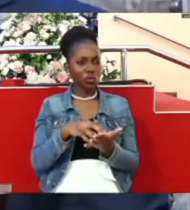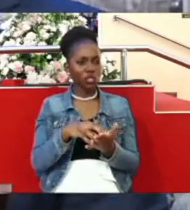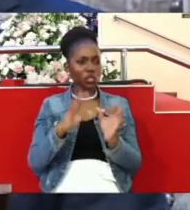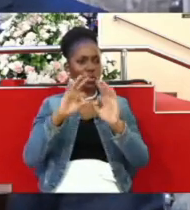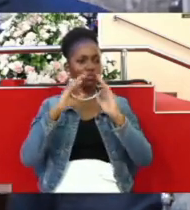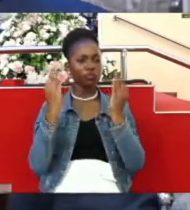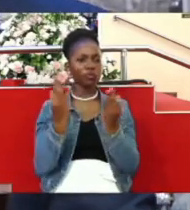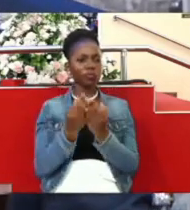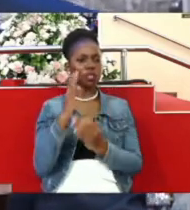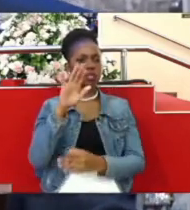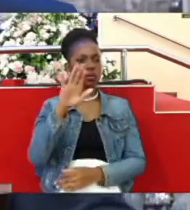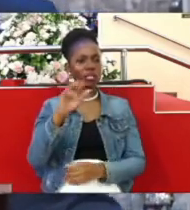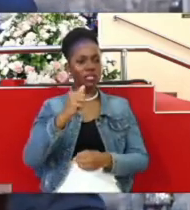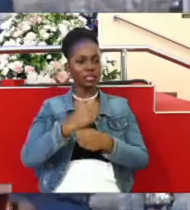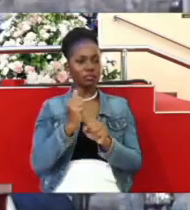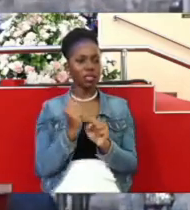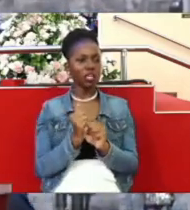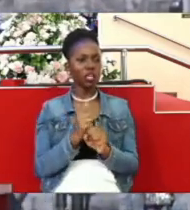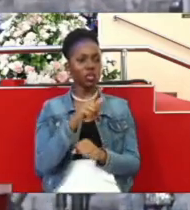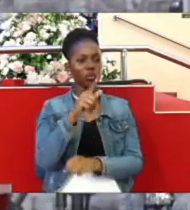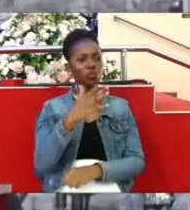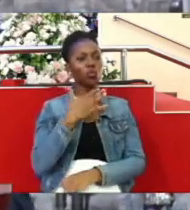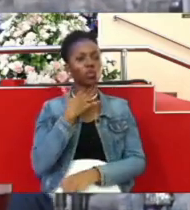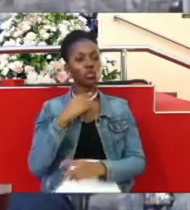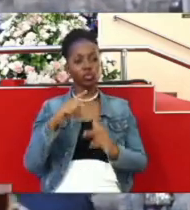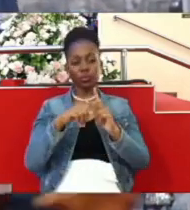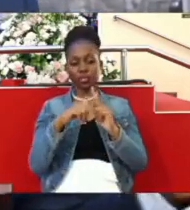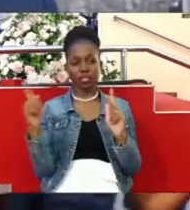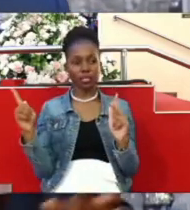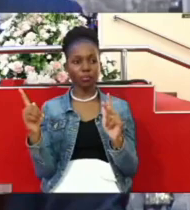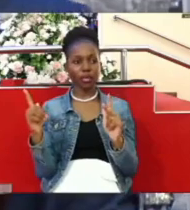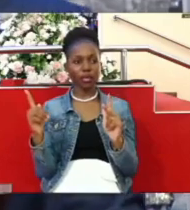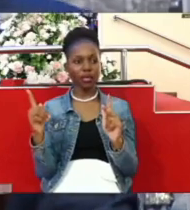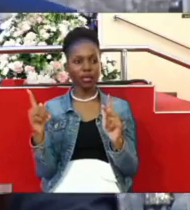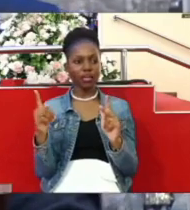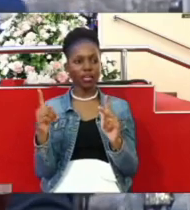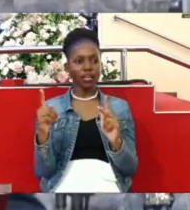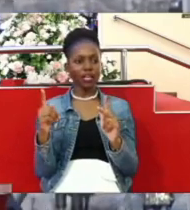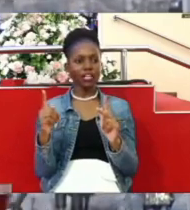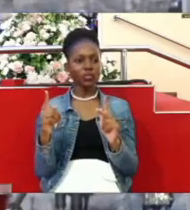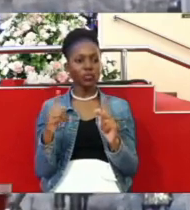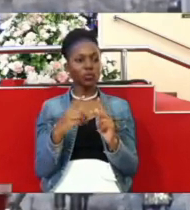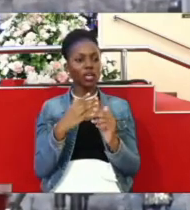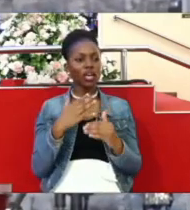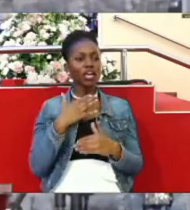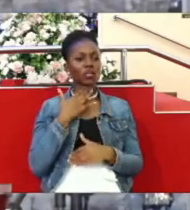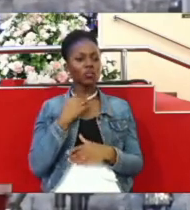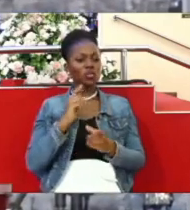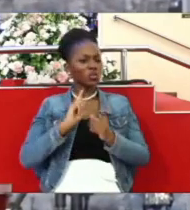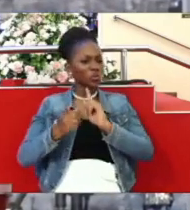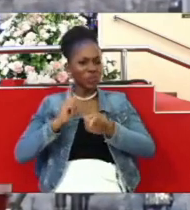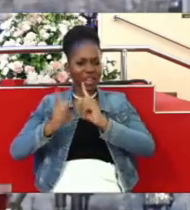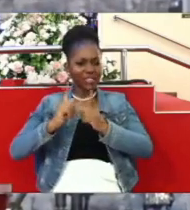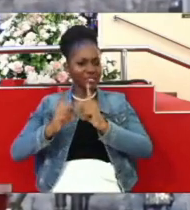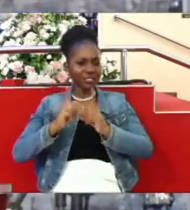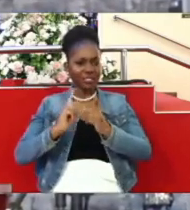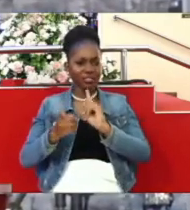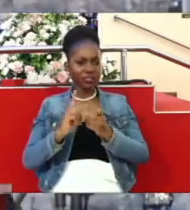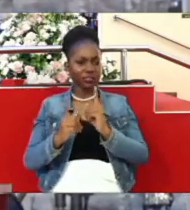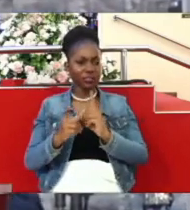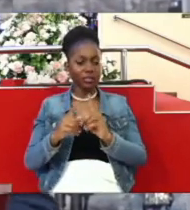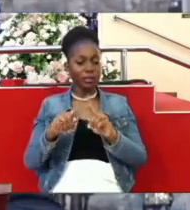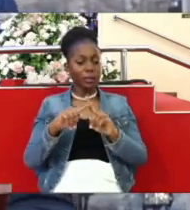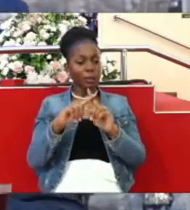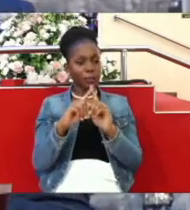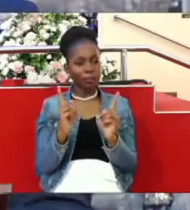Na unahisi ya kwamba huwezi endelea kuishi katika ile nyumba. And you are running away from there. Na unatoroka kutoka kule. But I want to